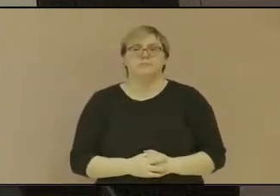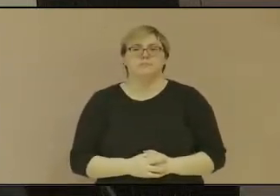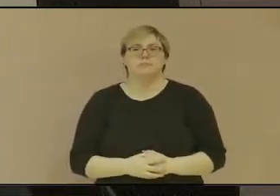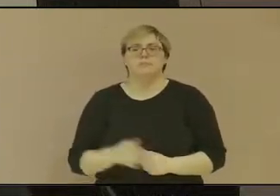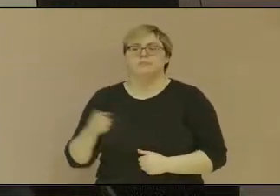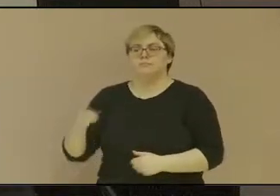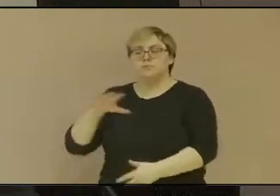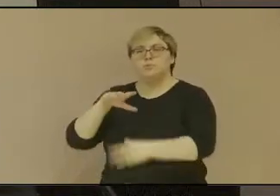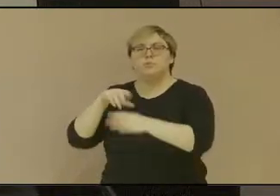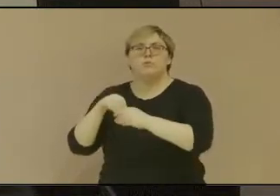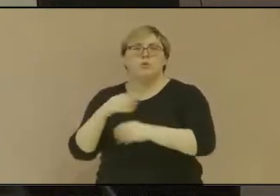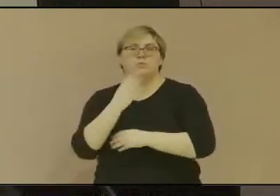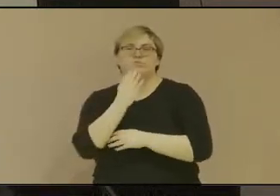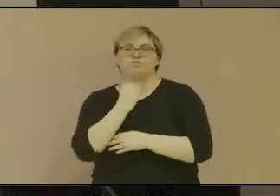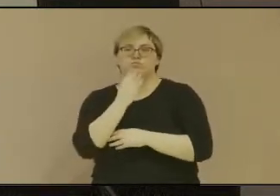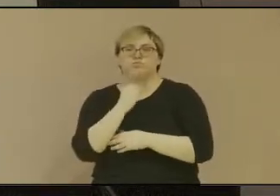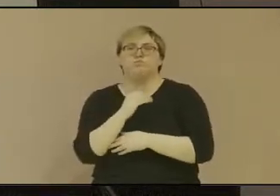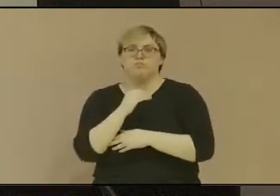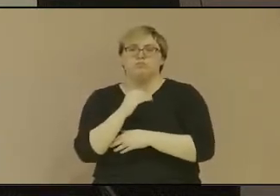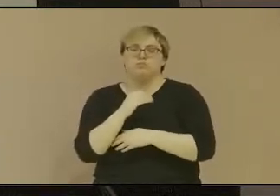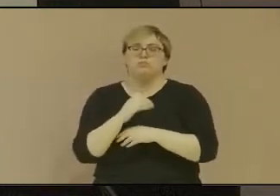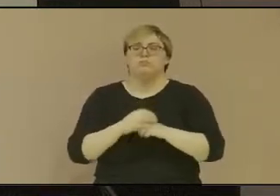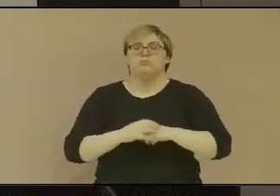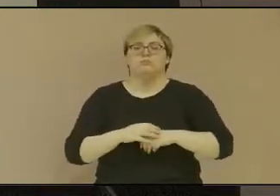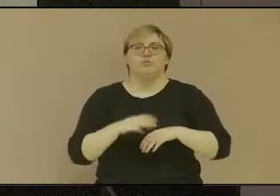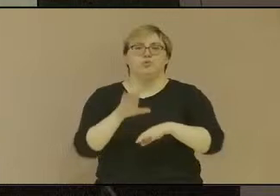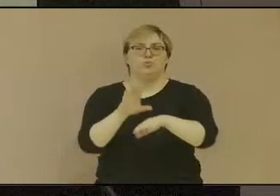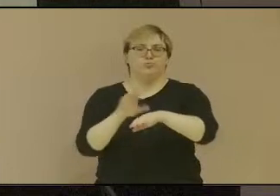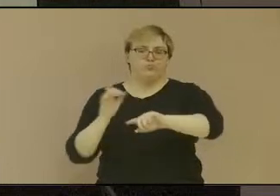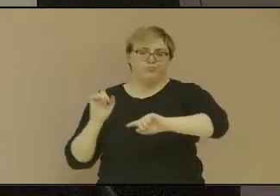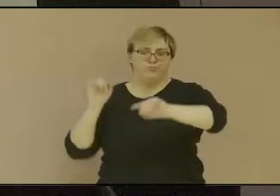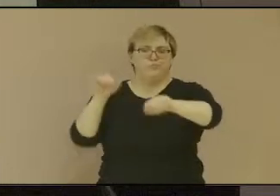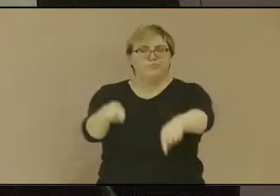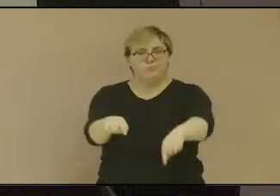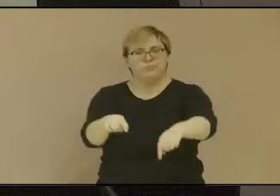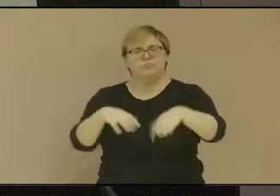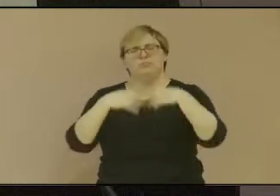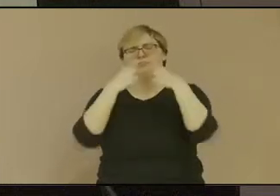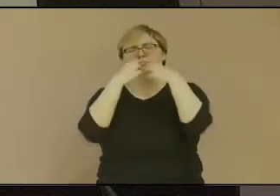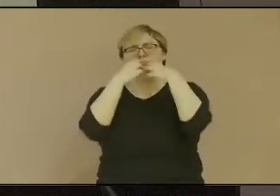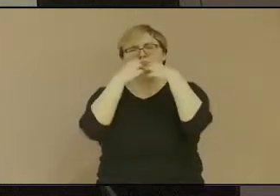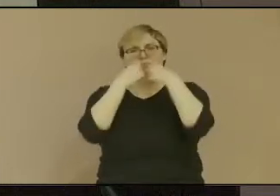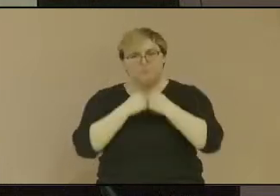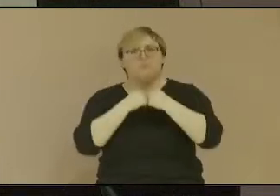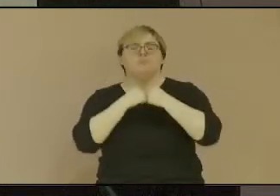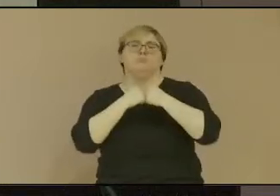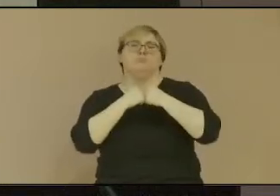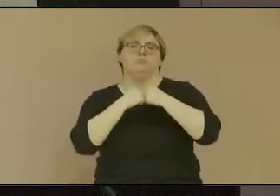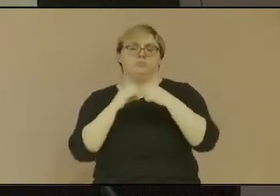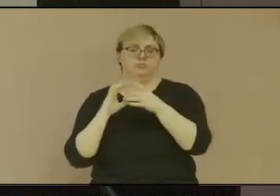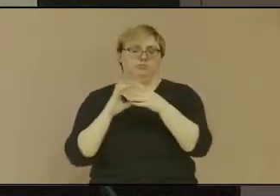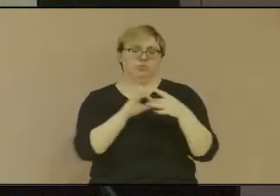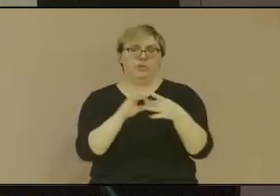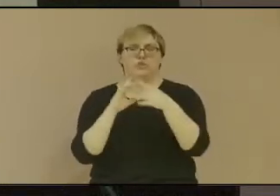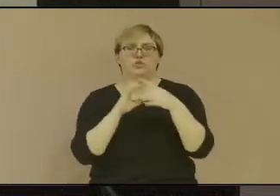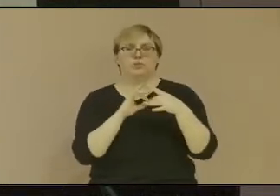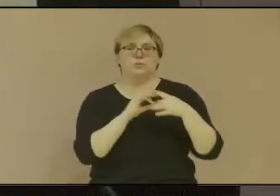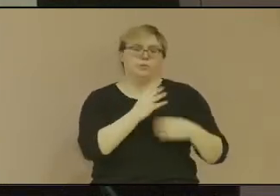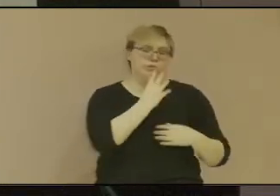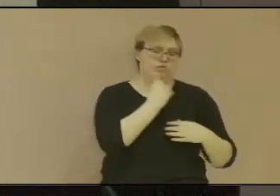Shalom Synagogue, Dr. Green cared deeply about the relationship between Judaism,